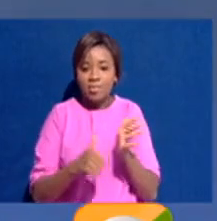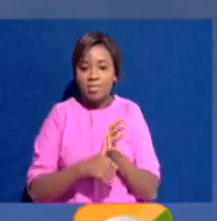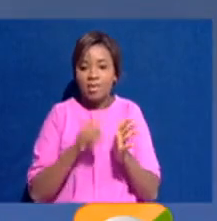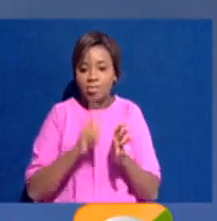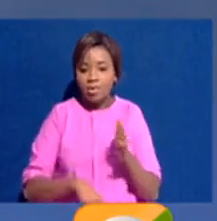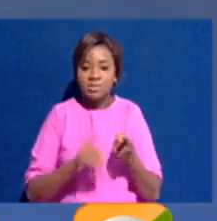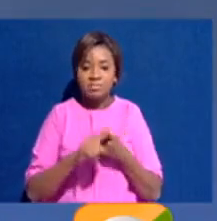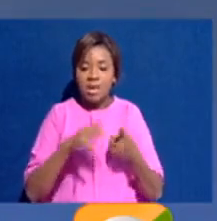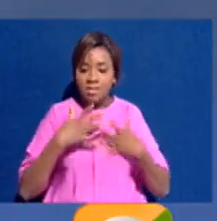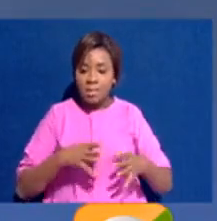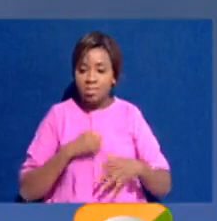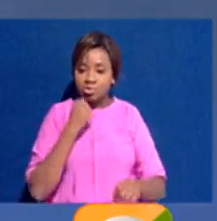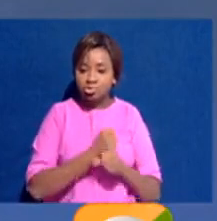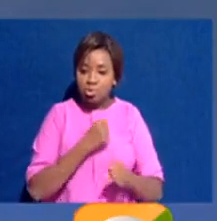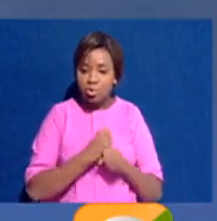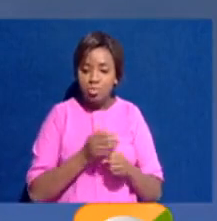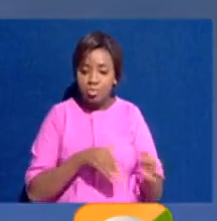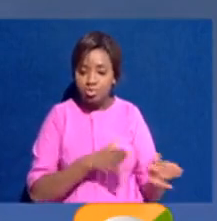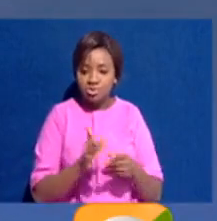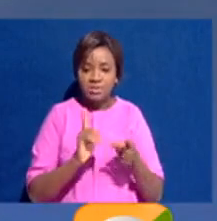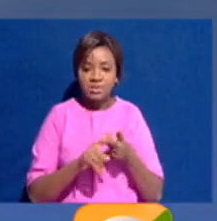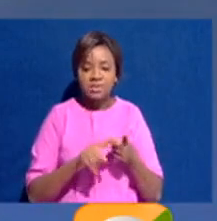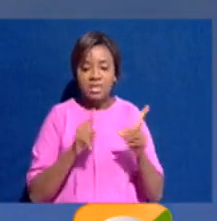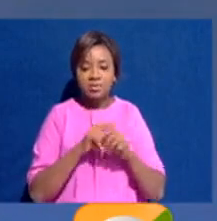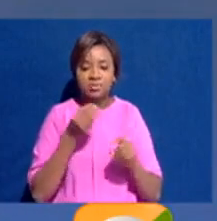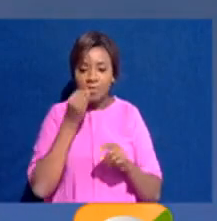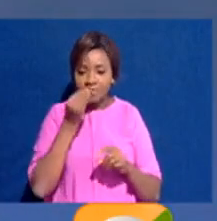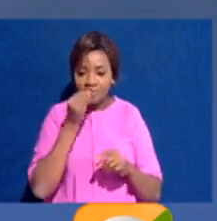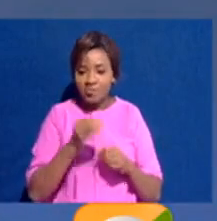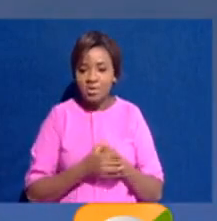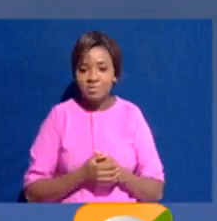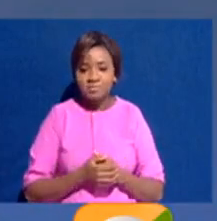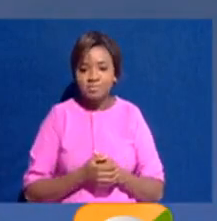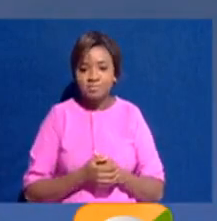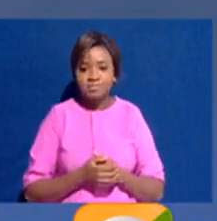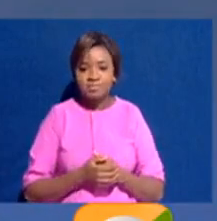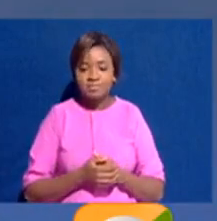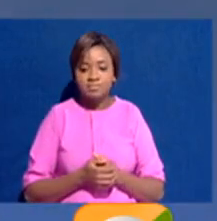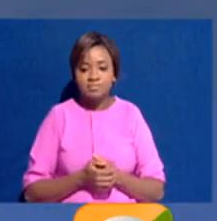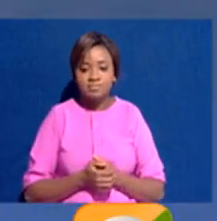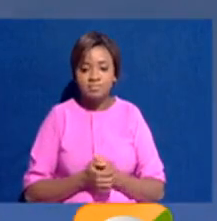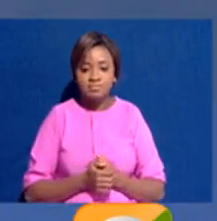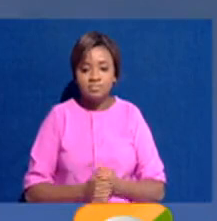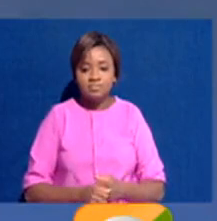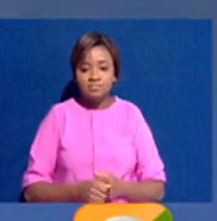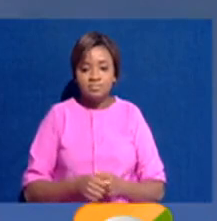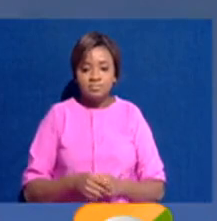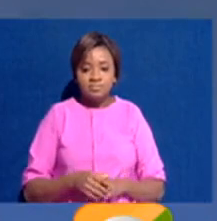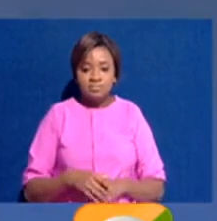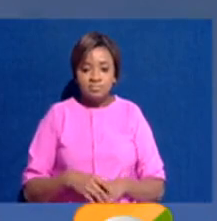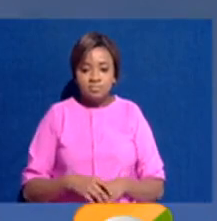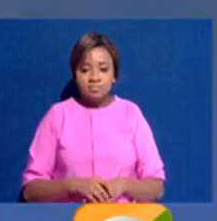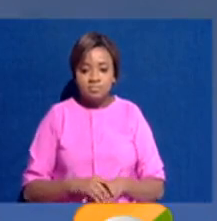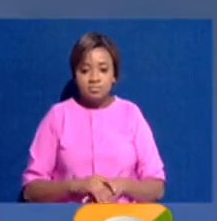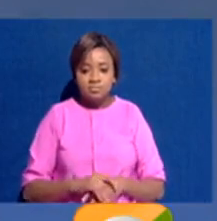livelihoods and their daily-to-day lives and food every morning, every evening. Because you are not even talking now